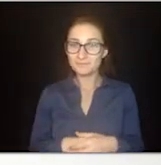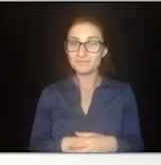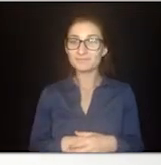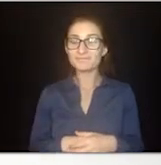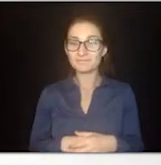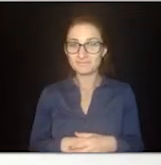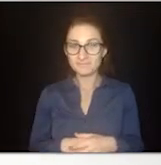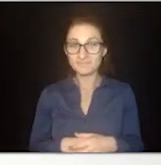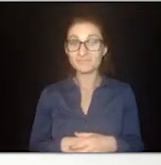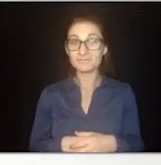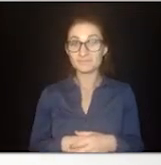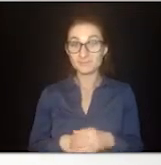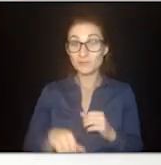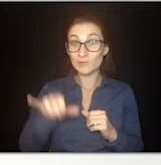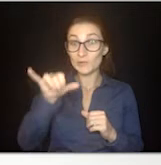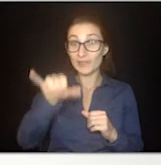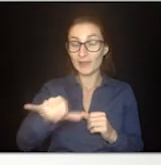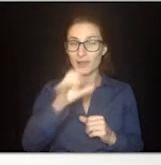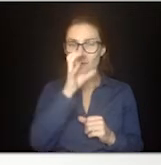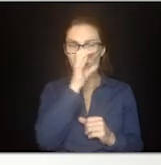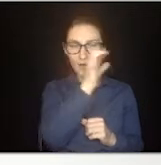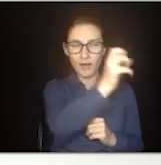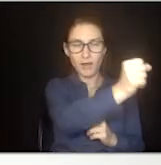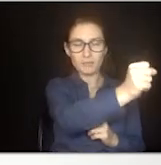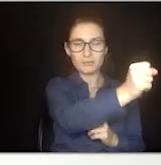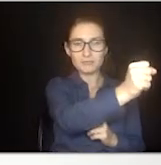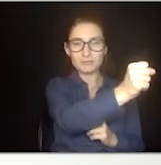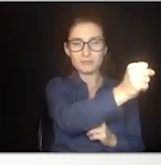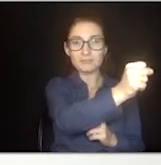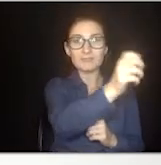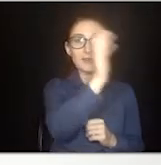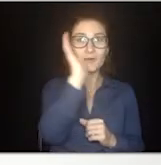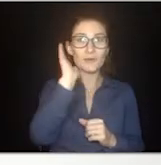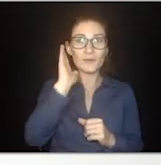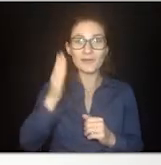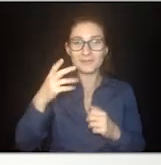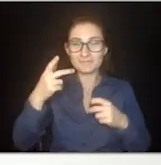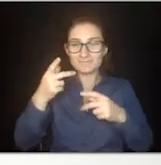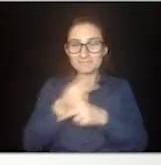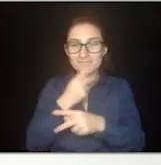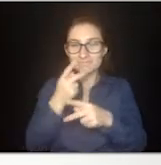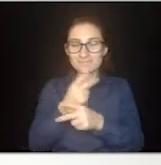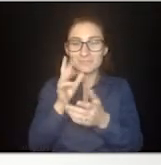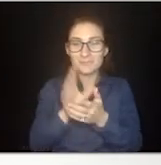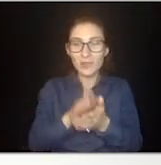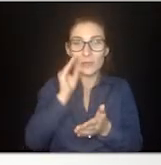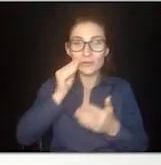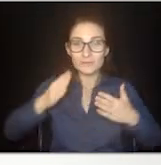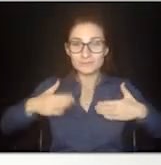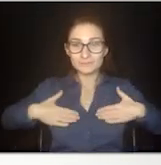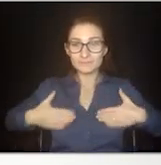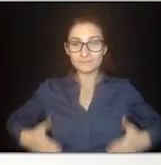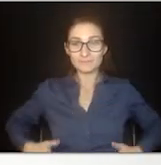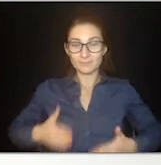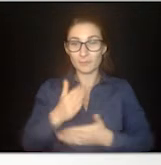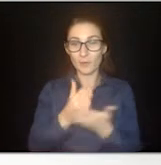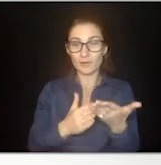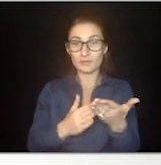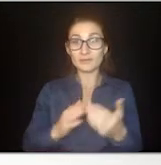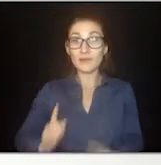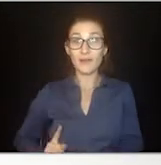you use the media of that thing that he likes to start working on body